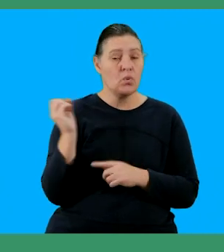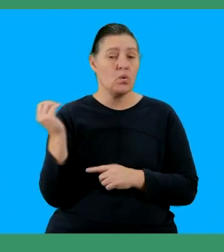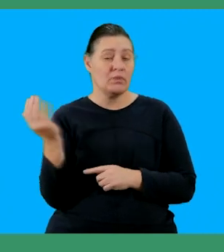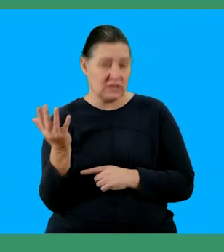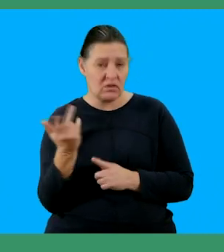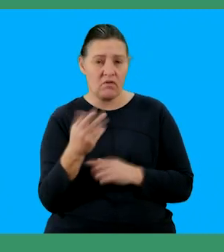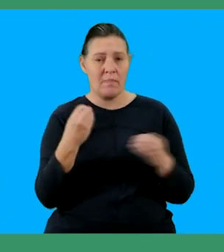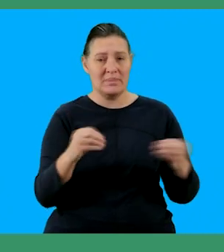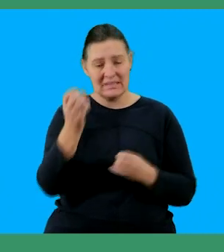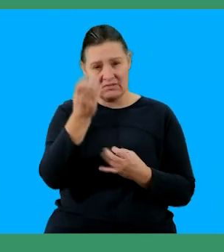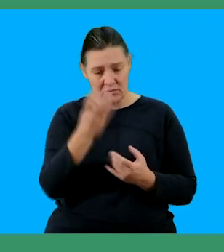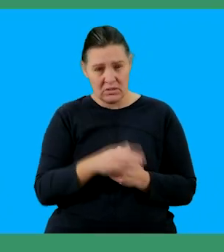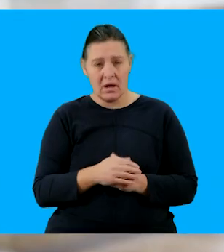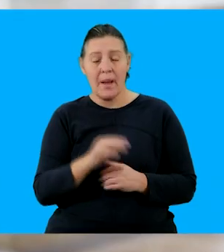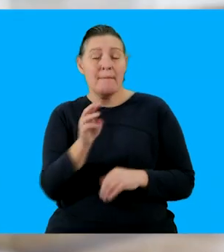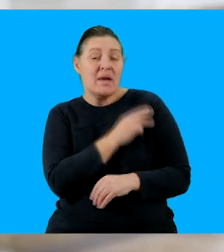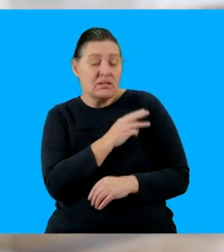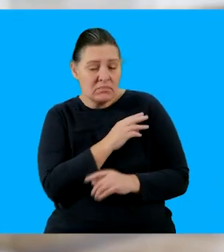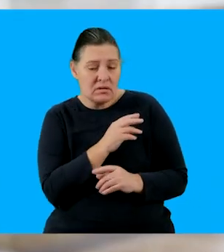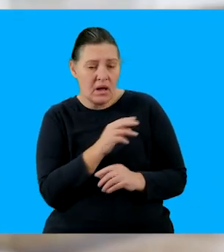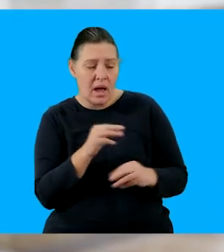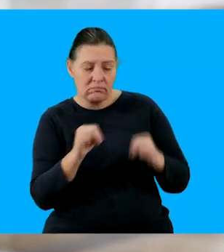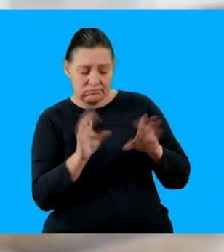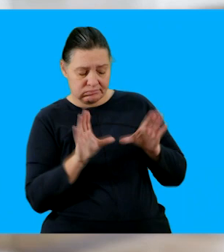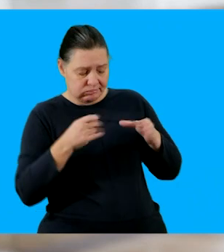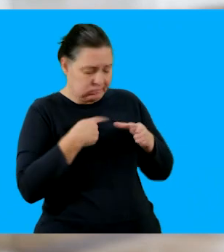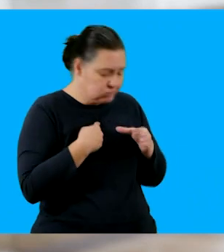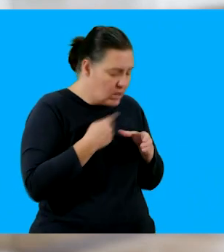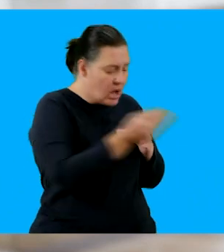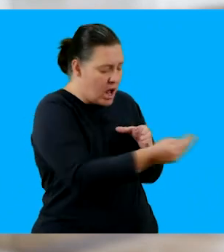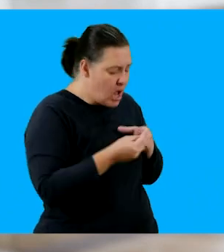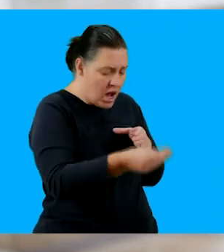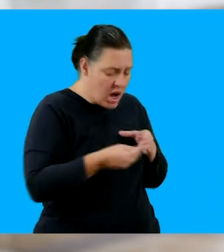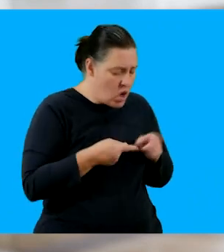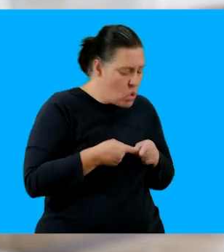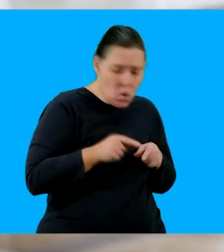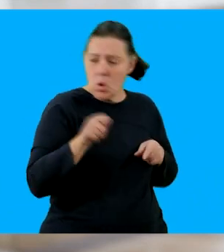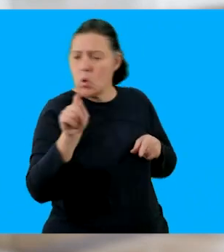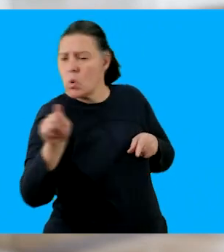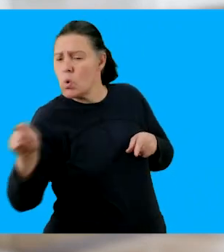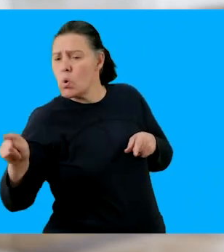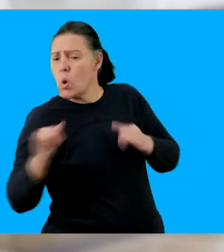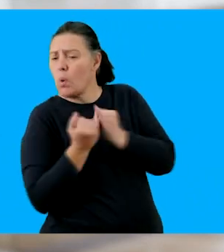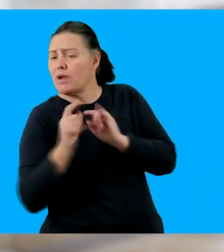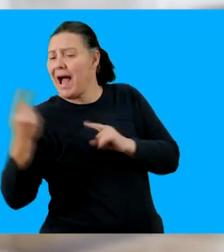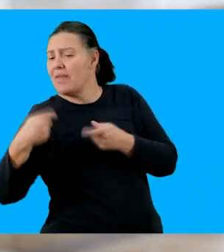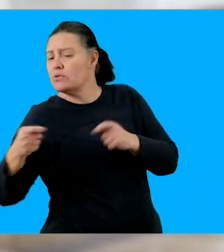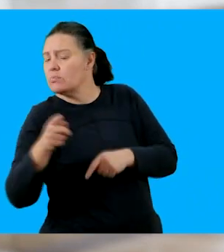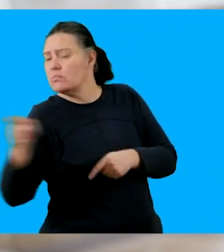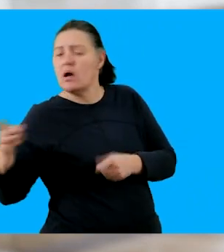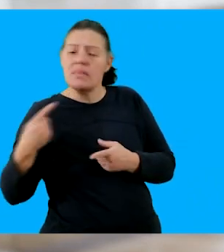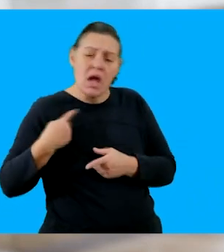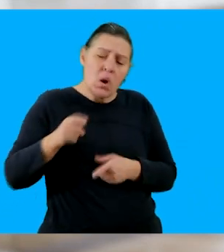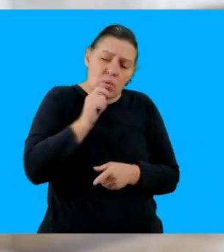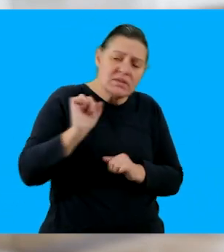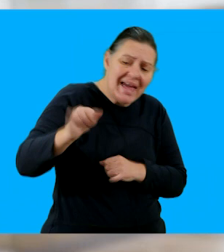the presentation of business information, management are able to know more about competitive strategies. What strategies are they